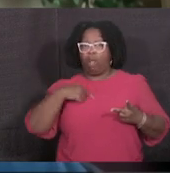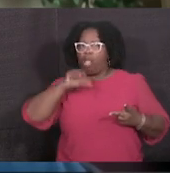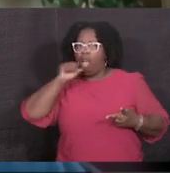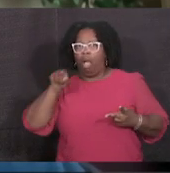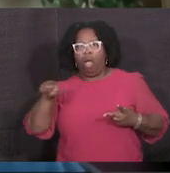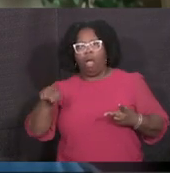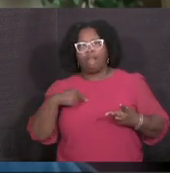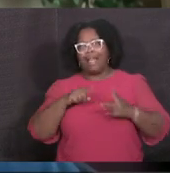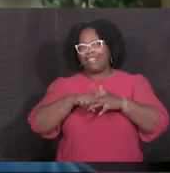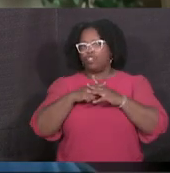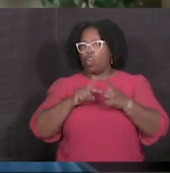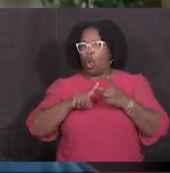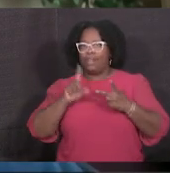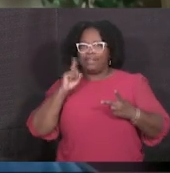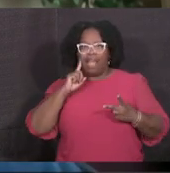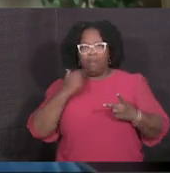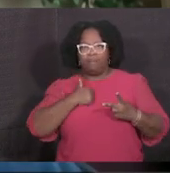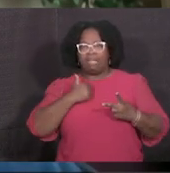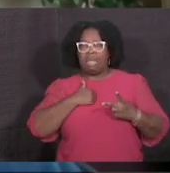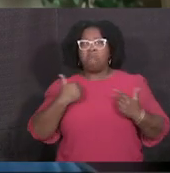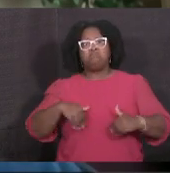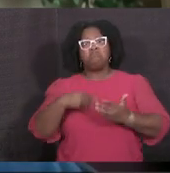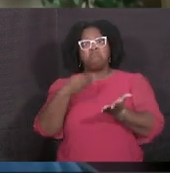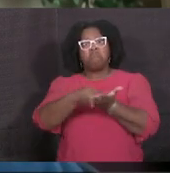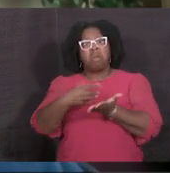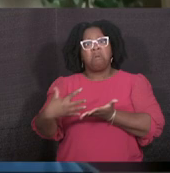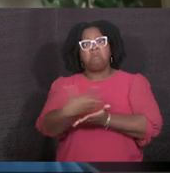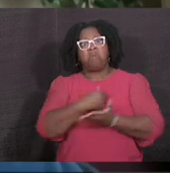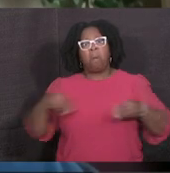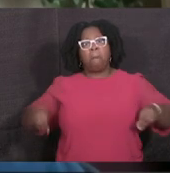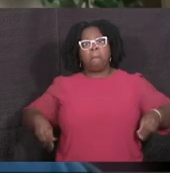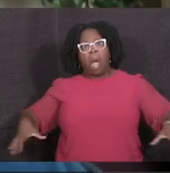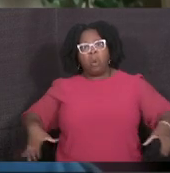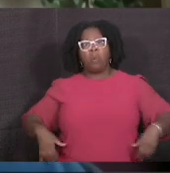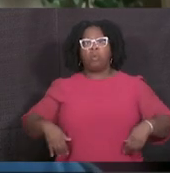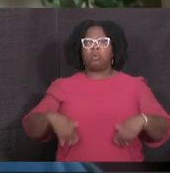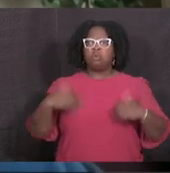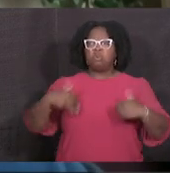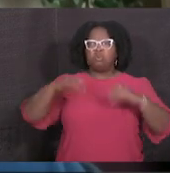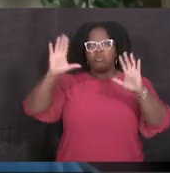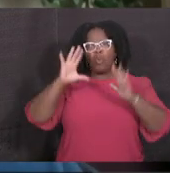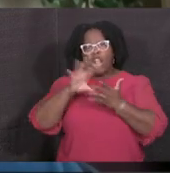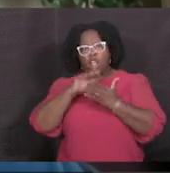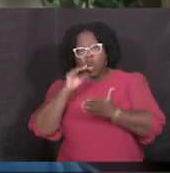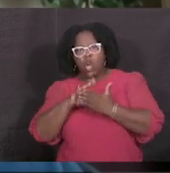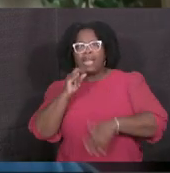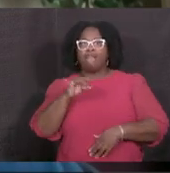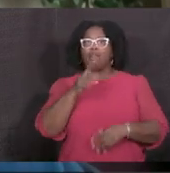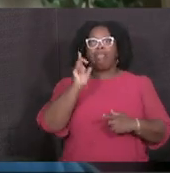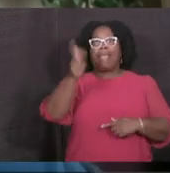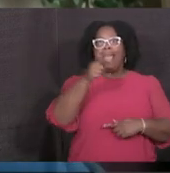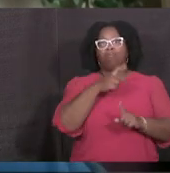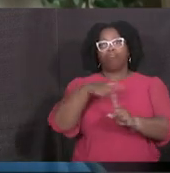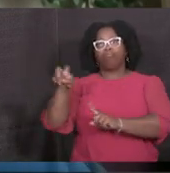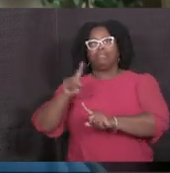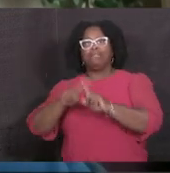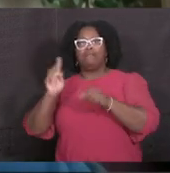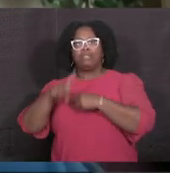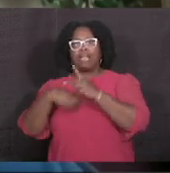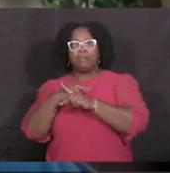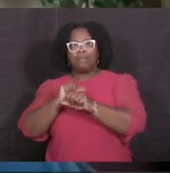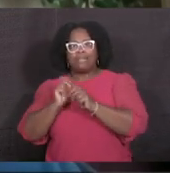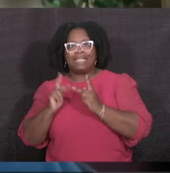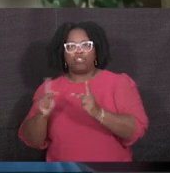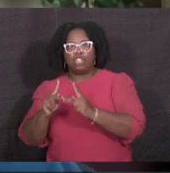it's incredibly lucrative. It's great learning if you want to go to other positions on the set. You learn everything because you can hear everybody